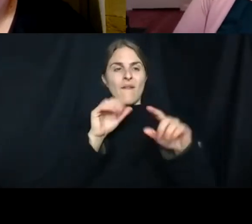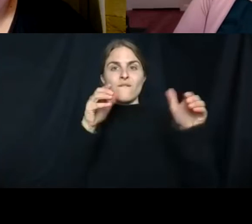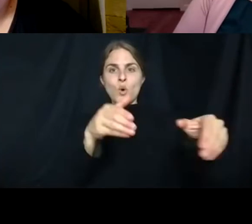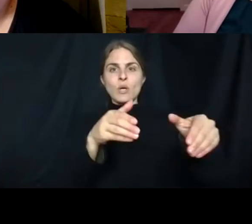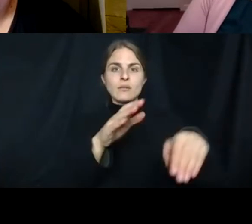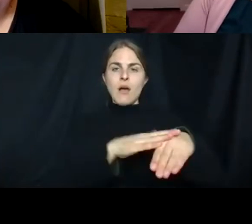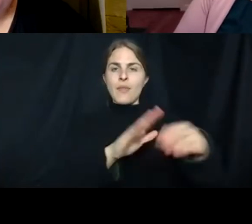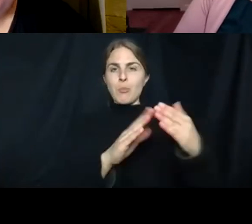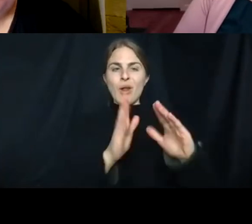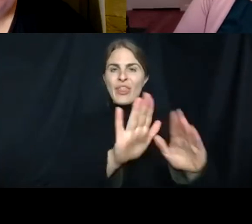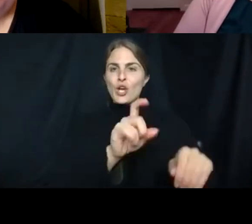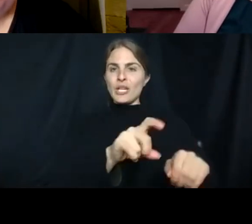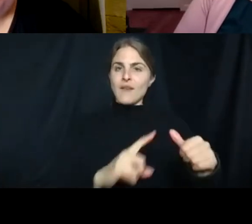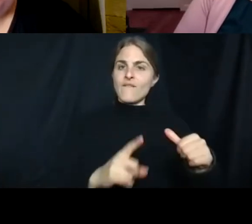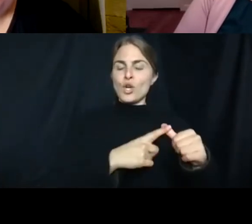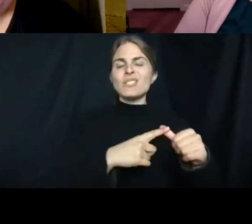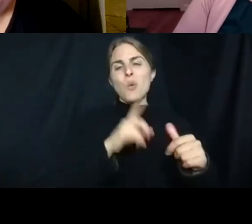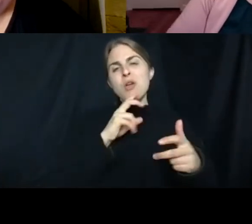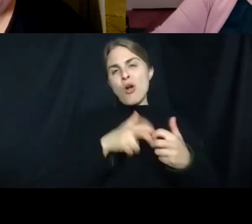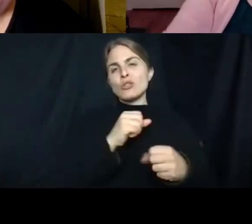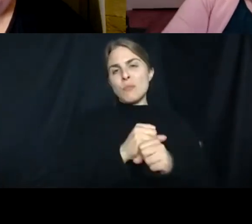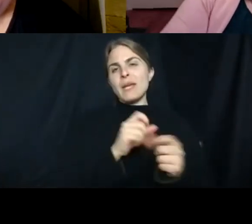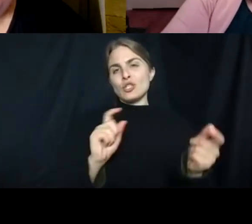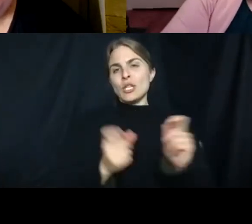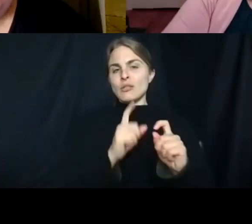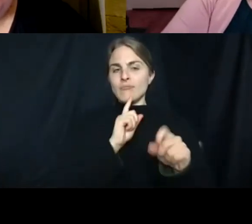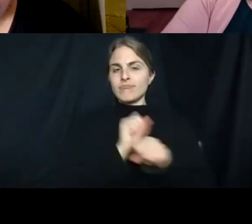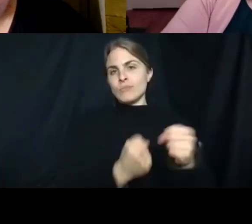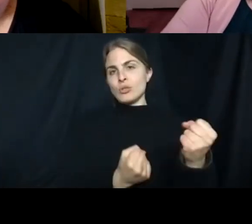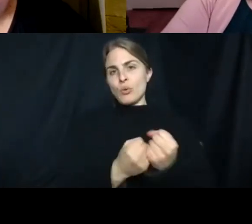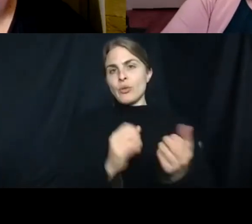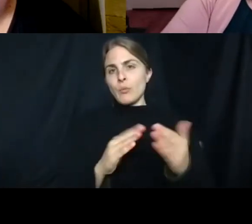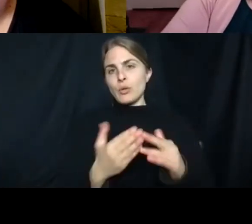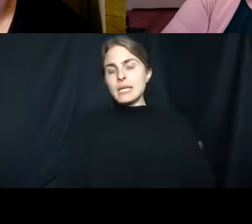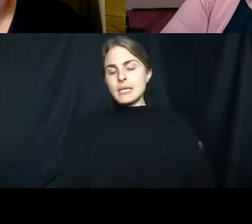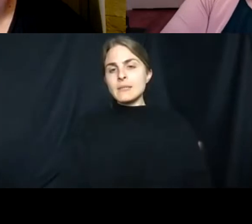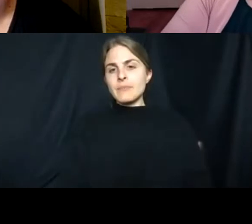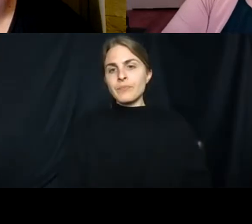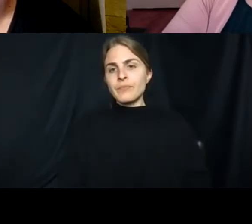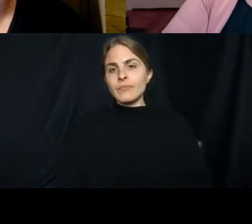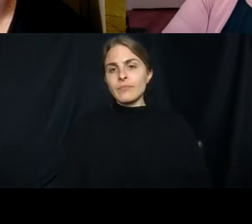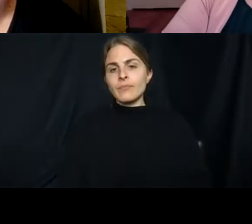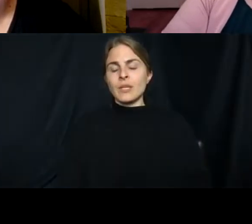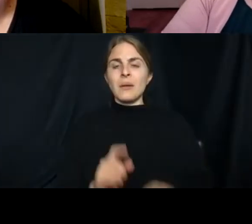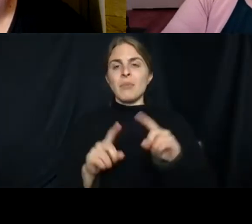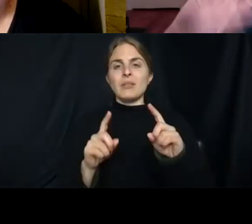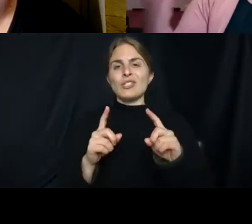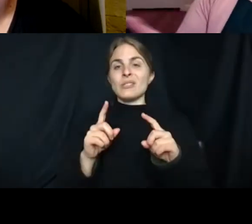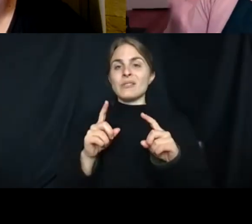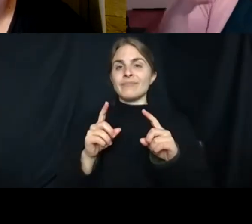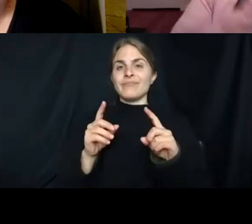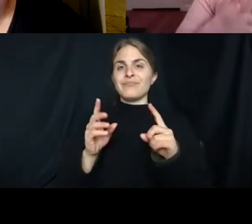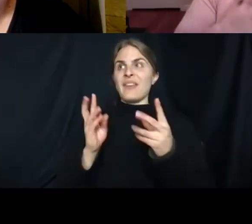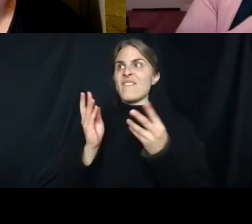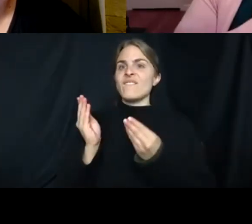very difficult to make changes that actually support these communities. Yeah, instead I feel like it just feeds into the egos of the people,